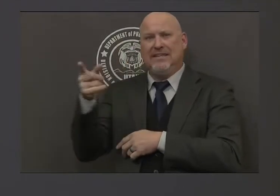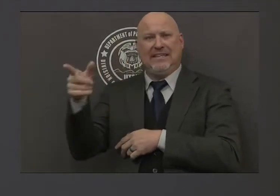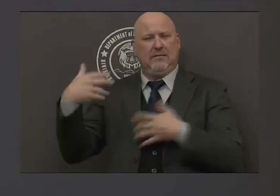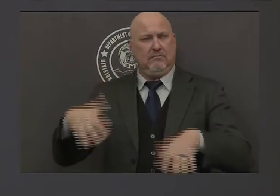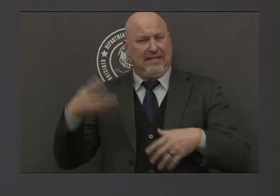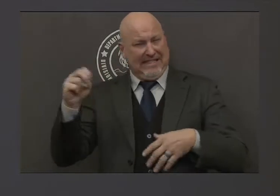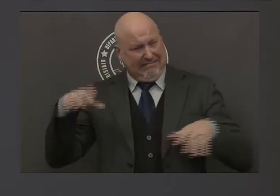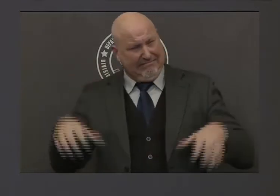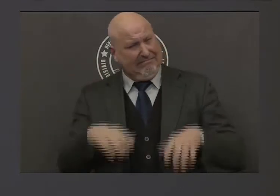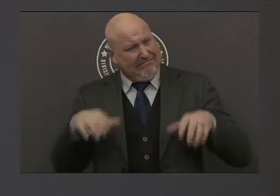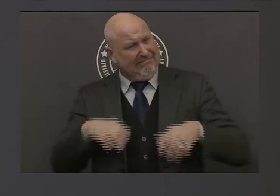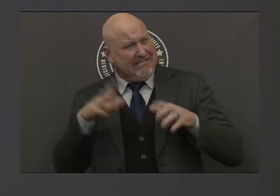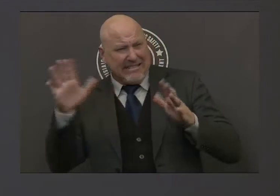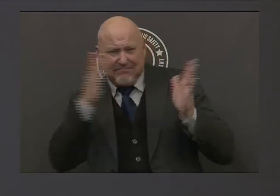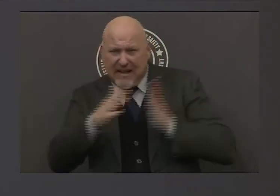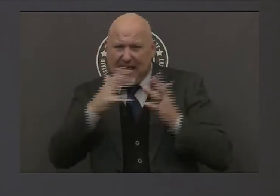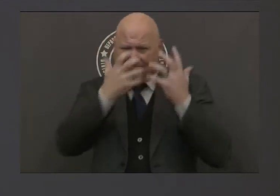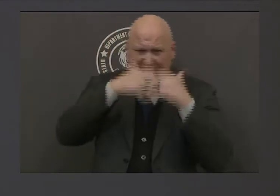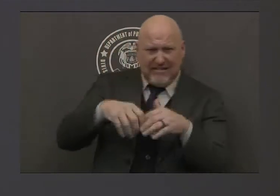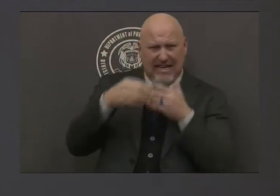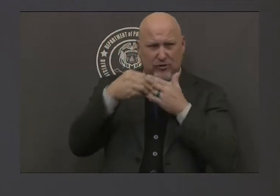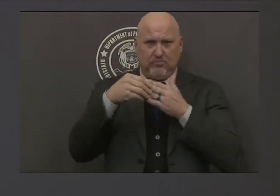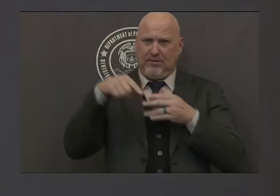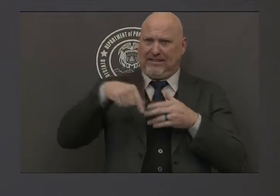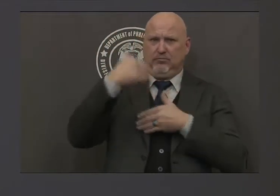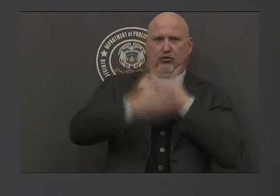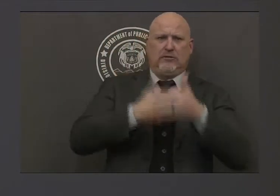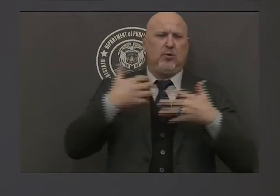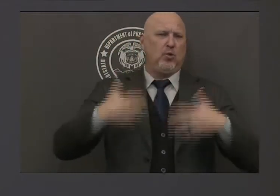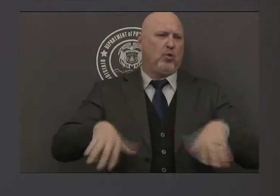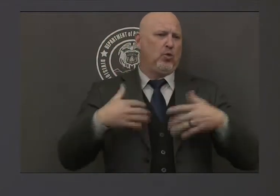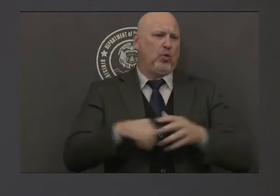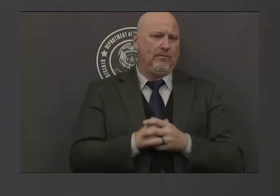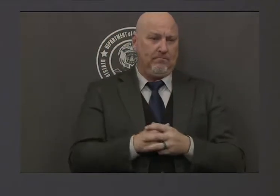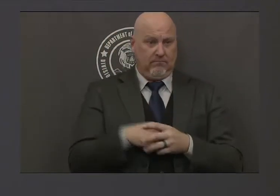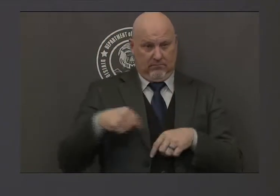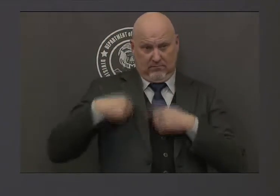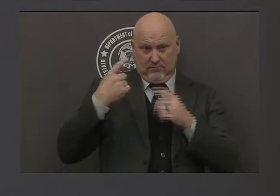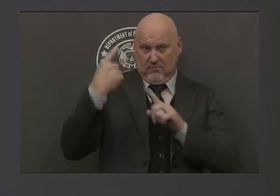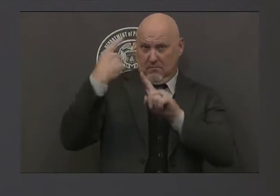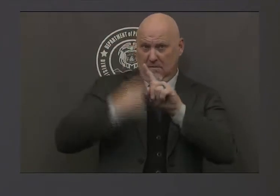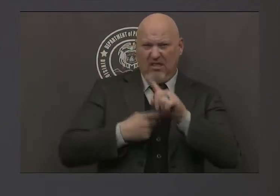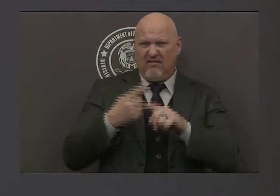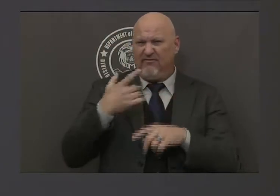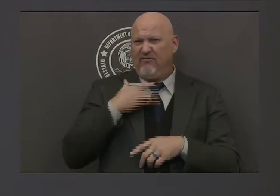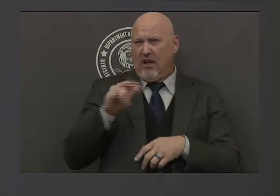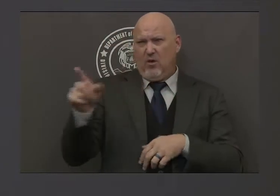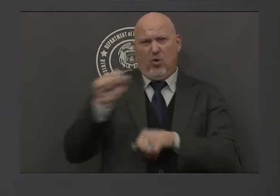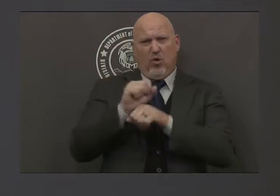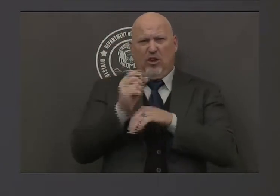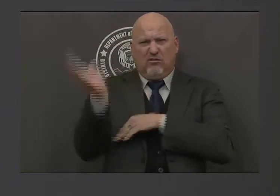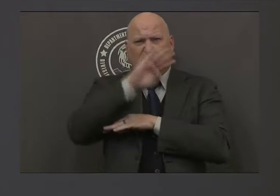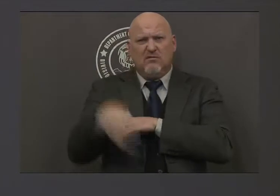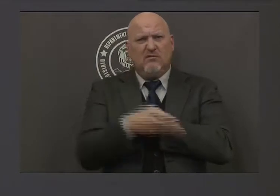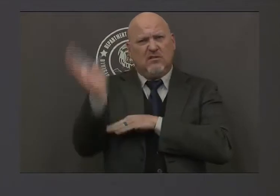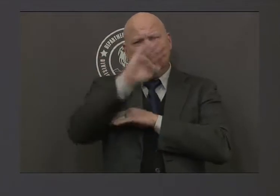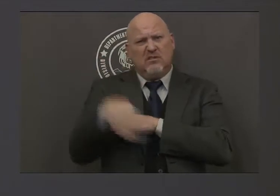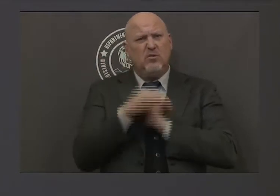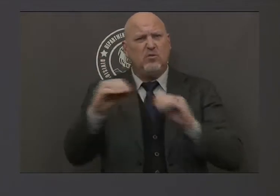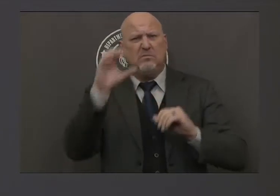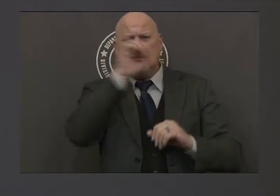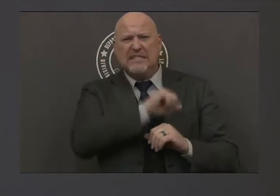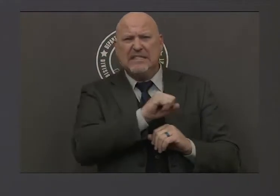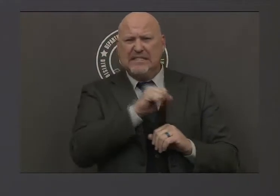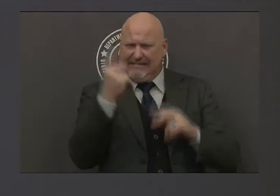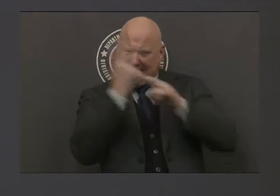been just amazing to watch the way that they are operating to try to figure out this puzzle of who gets